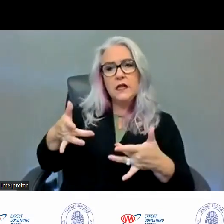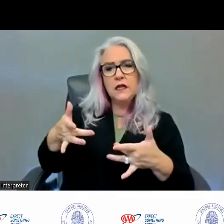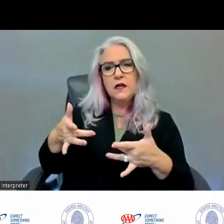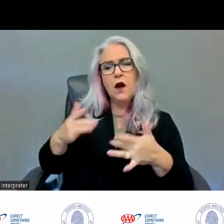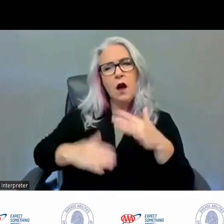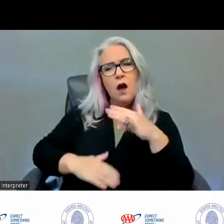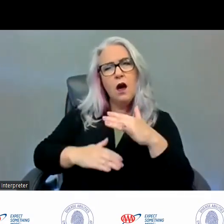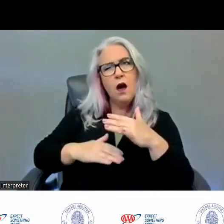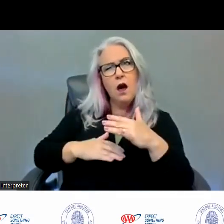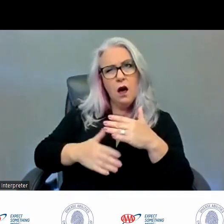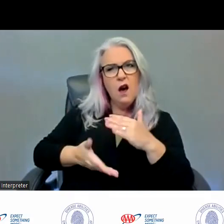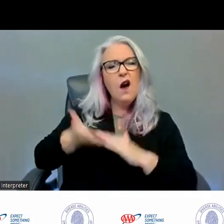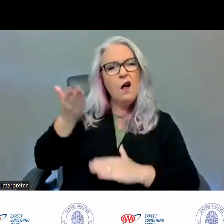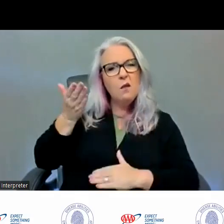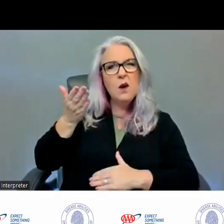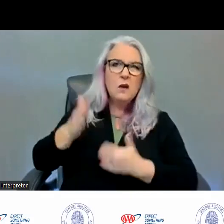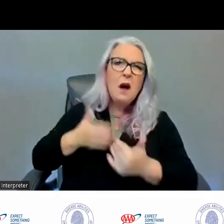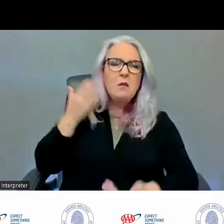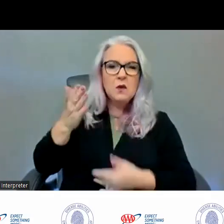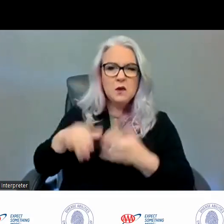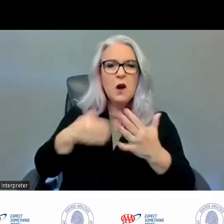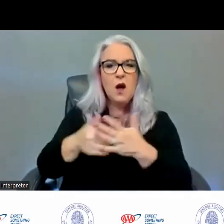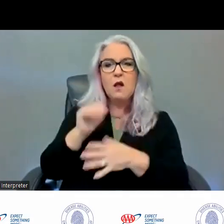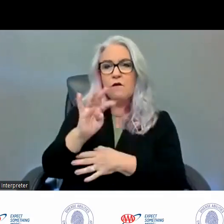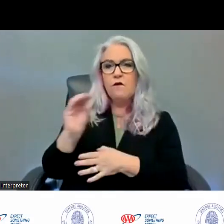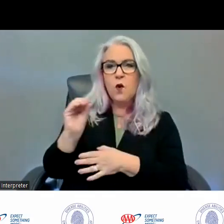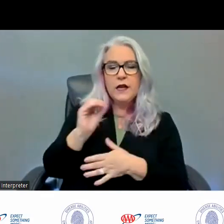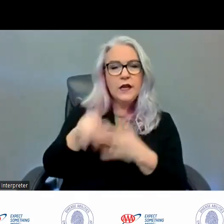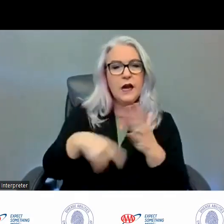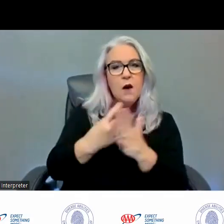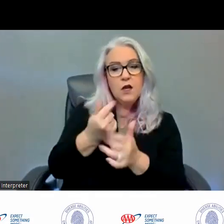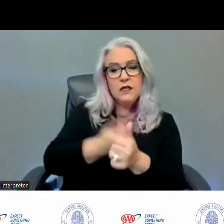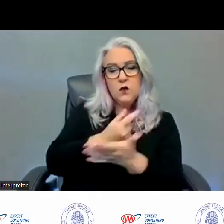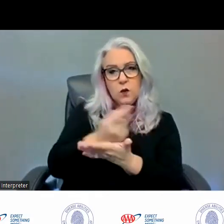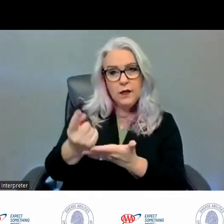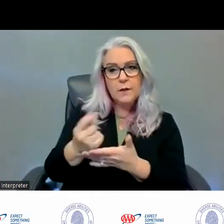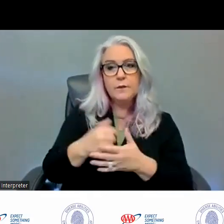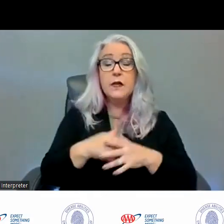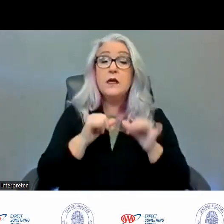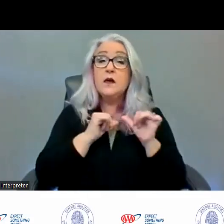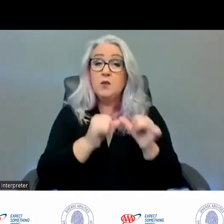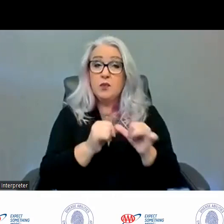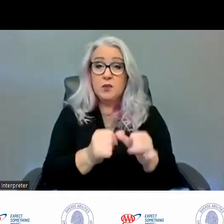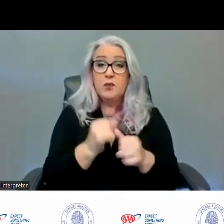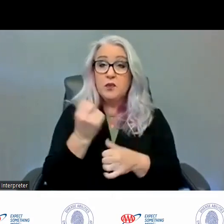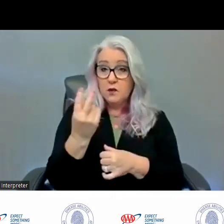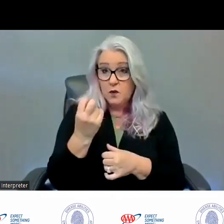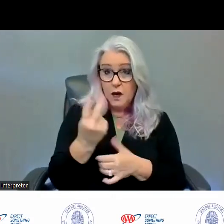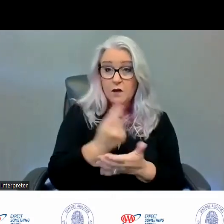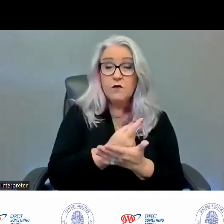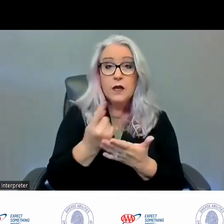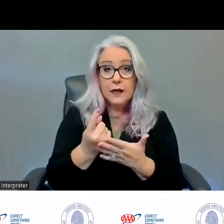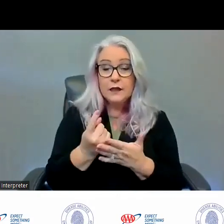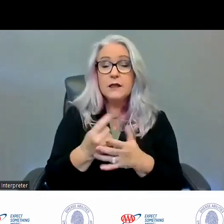almost all 40 hours a week, I would say. They initially last for 12 weeks, but we